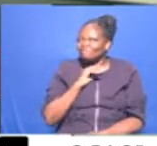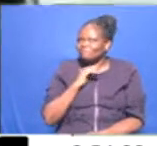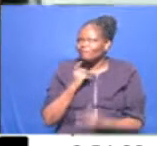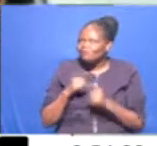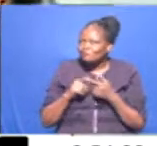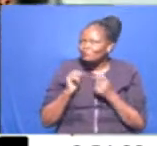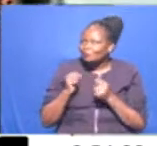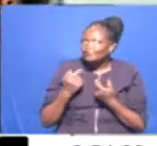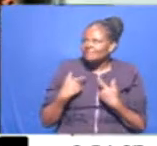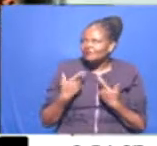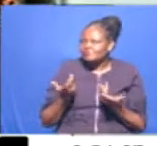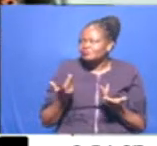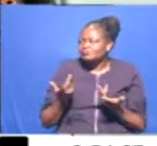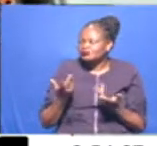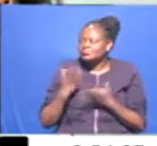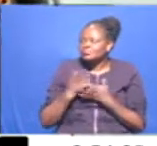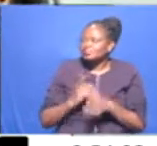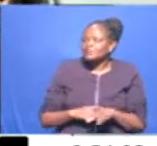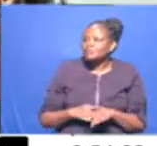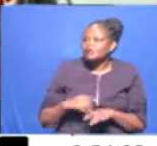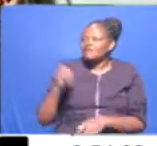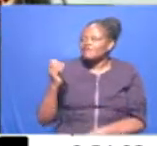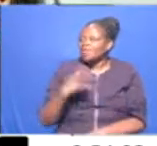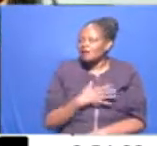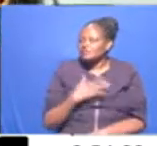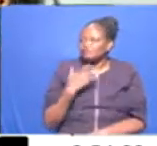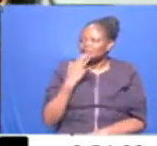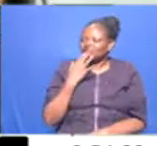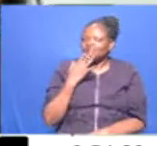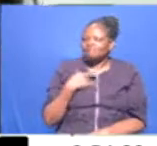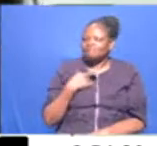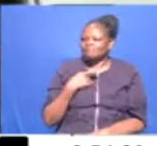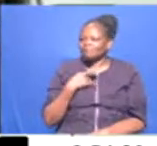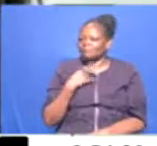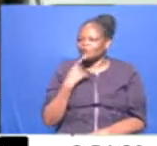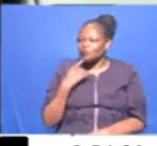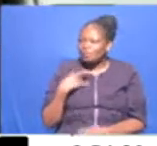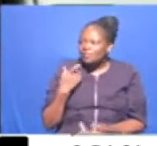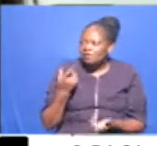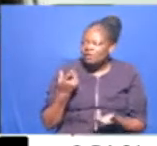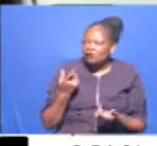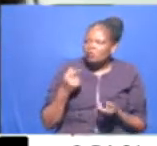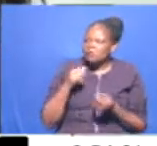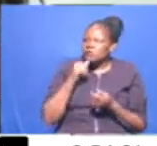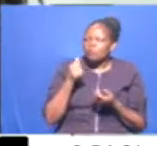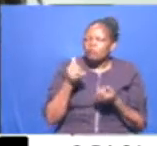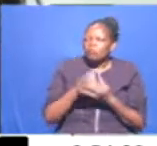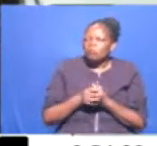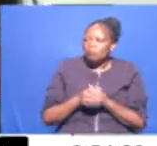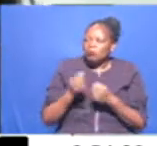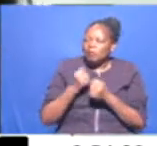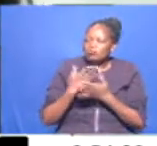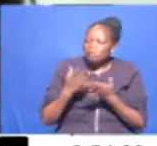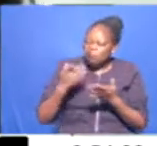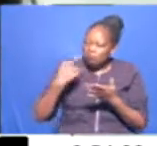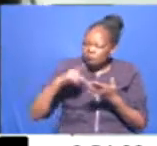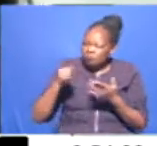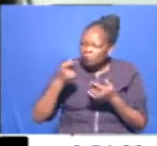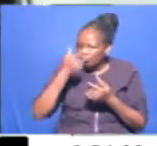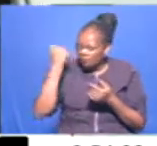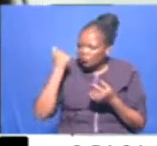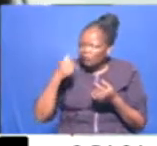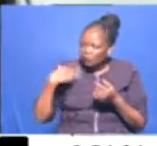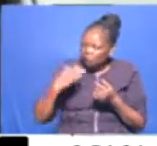have. But sometimes it's the fear of, I do not want to be said I'm the one who did not make mm-hmm. things go right, because we always